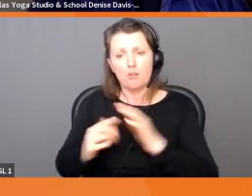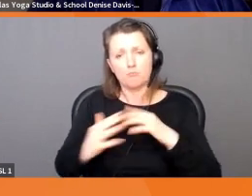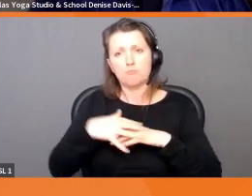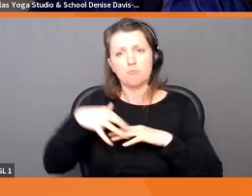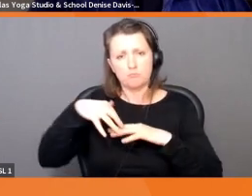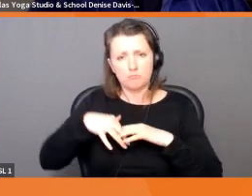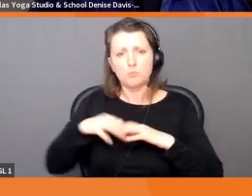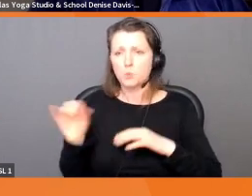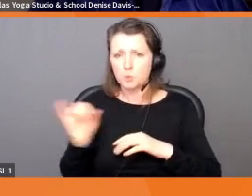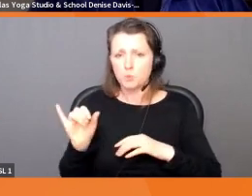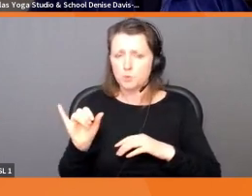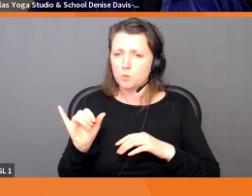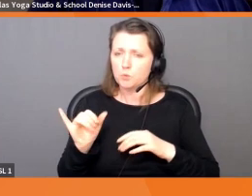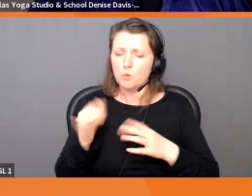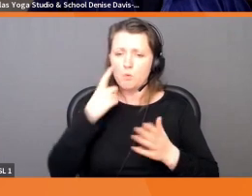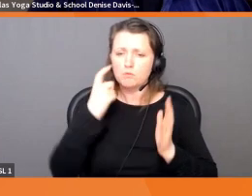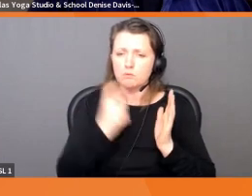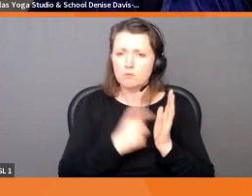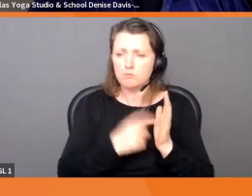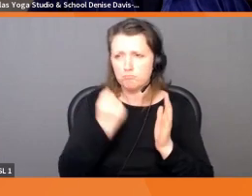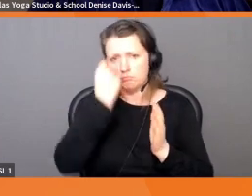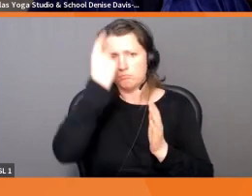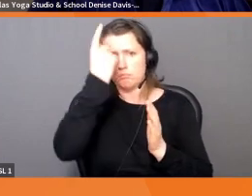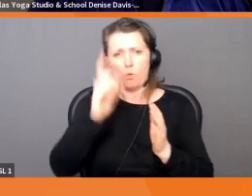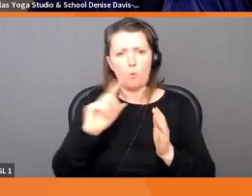us all to understand where we are. And